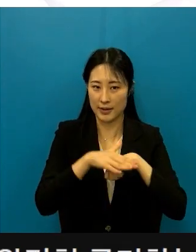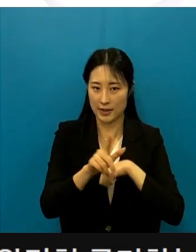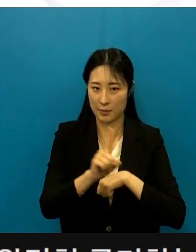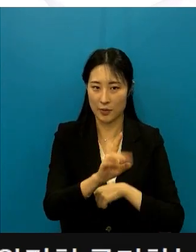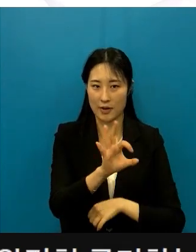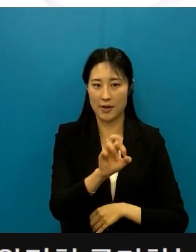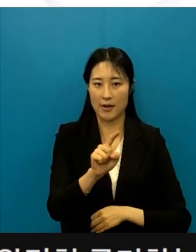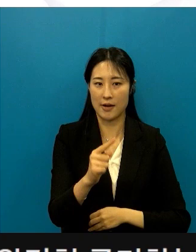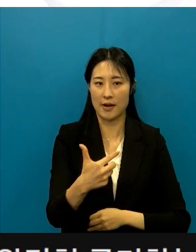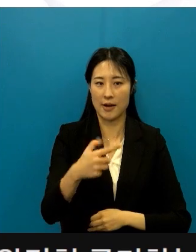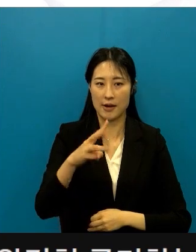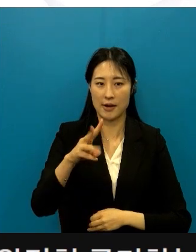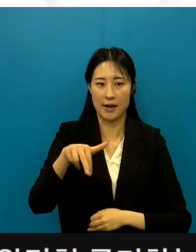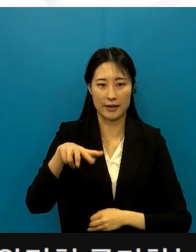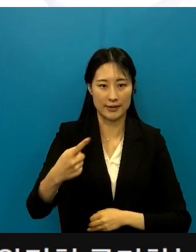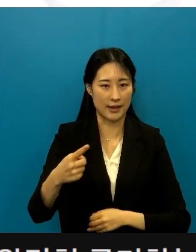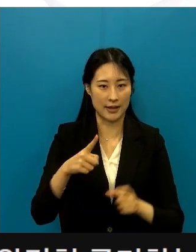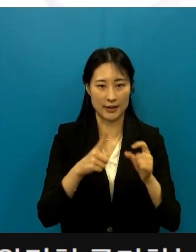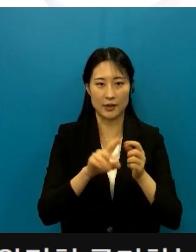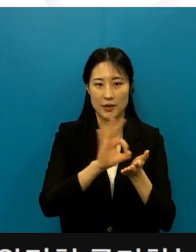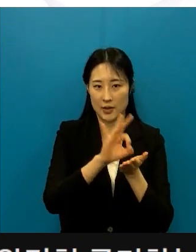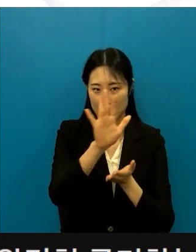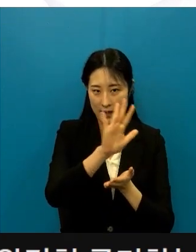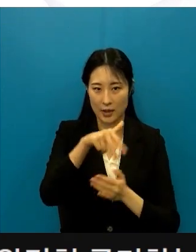we translate that to Sterbehilfe,